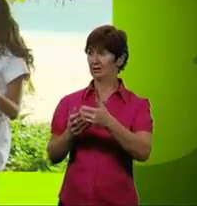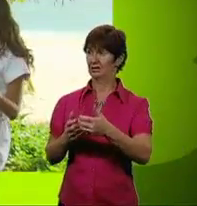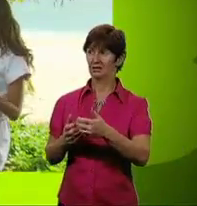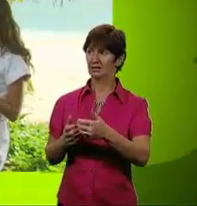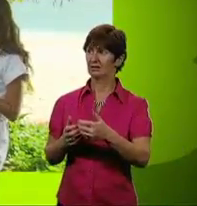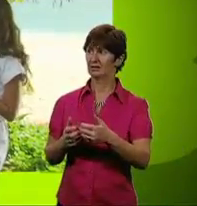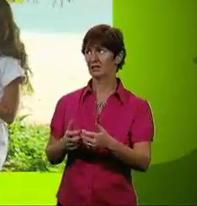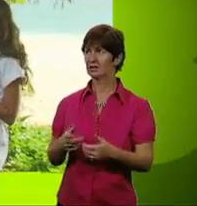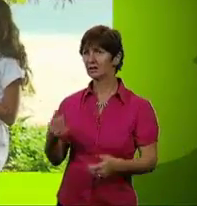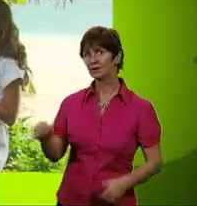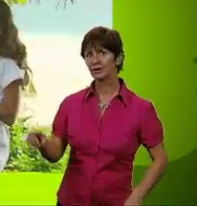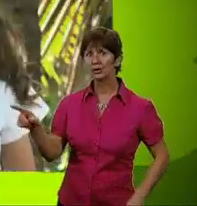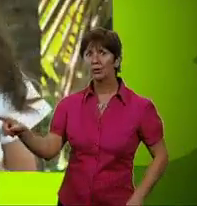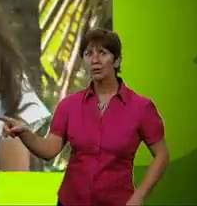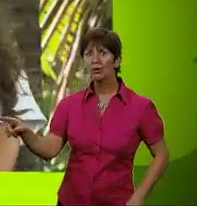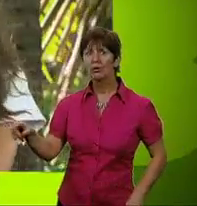Oh, it's you.